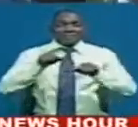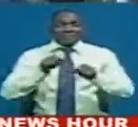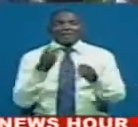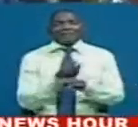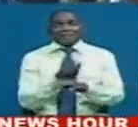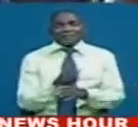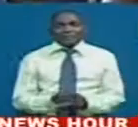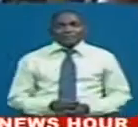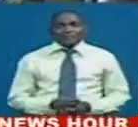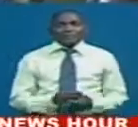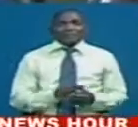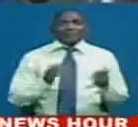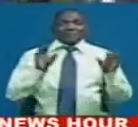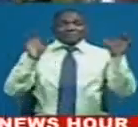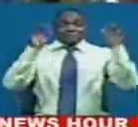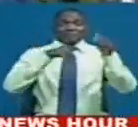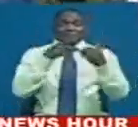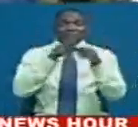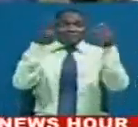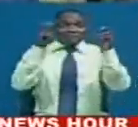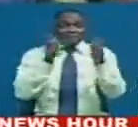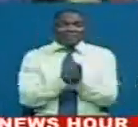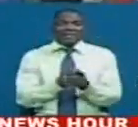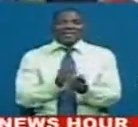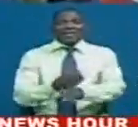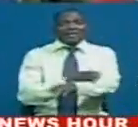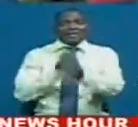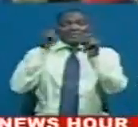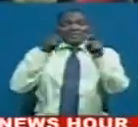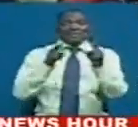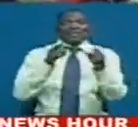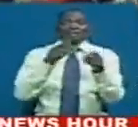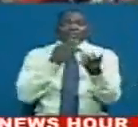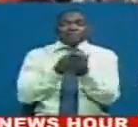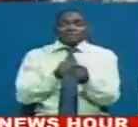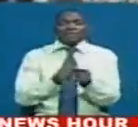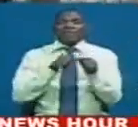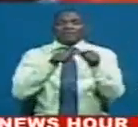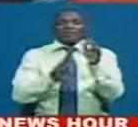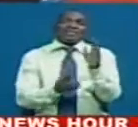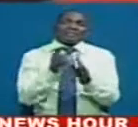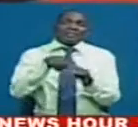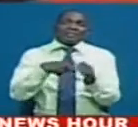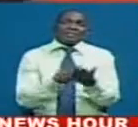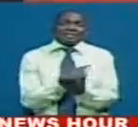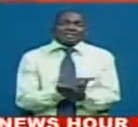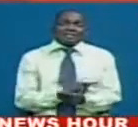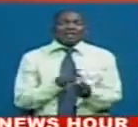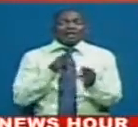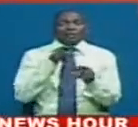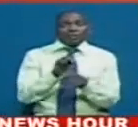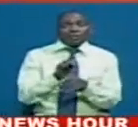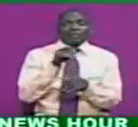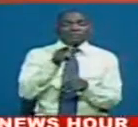and science and mathematics. The ceremony had the theme Enhancing Teacher Effectiveness for Sustainable Development in Ghana.